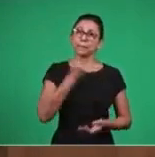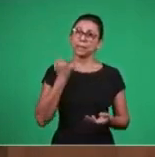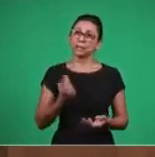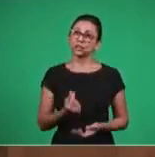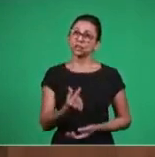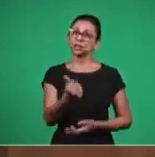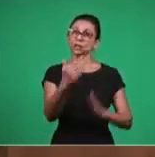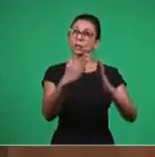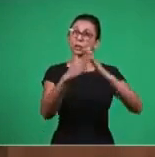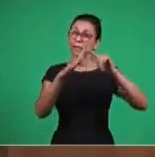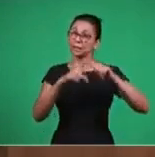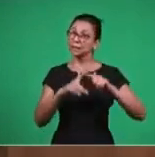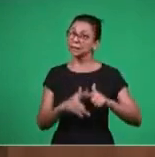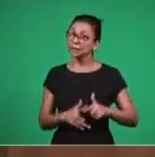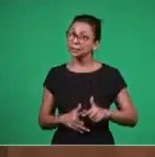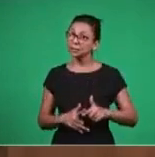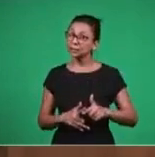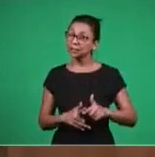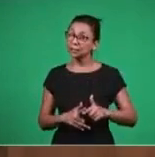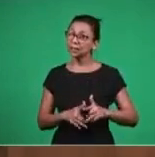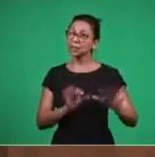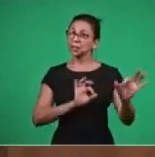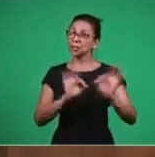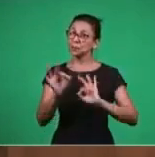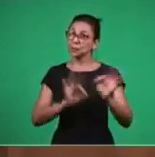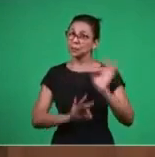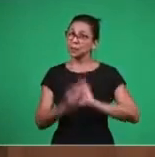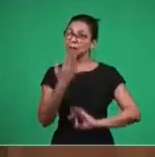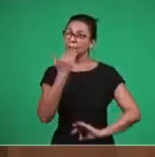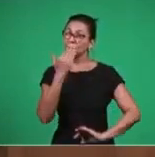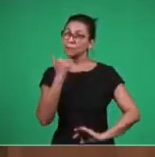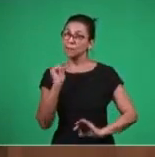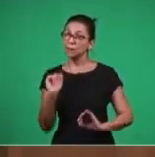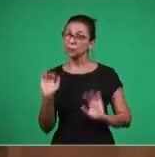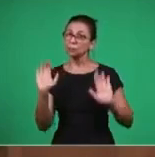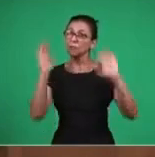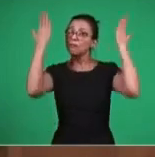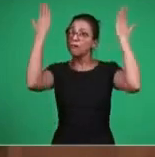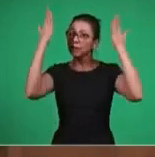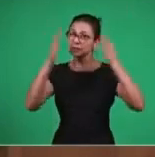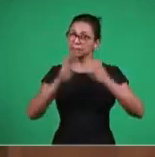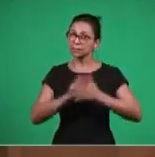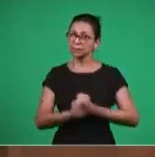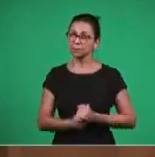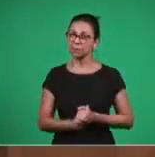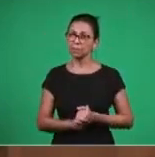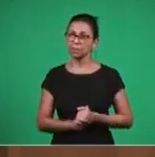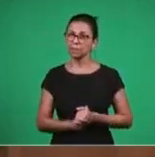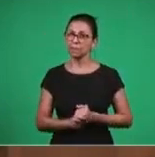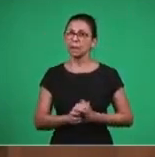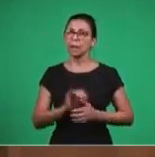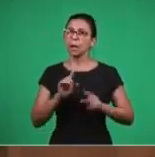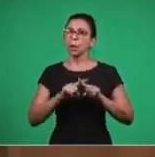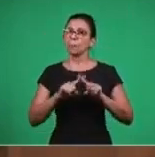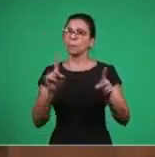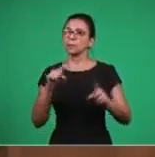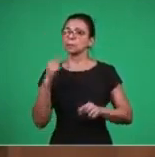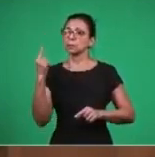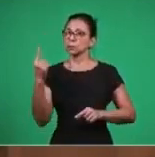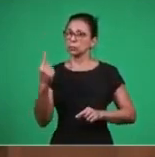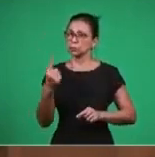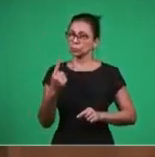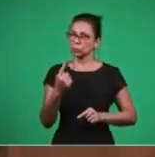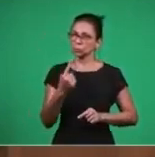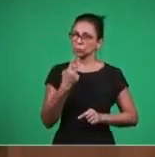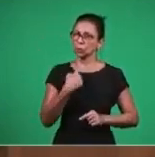from the church that doesn't have money and give food to the poor. Then not even the government can do. Of course, you can help. It's a